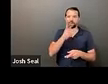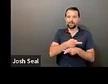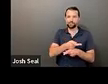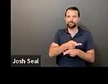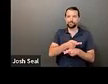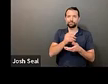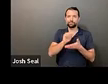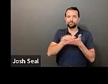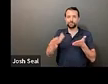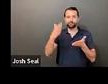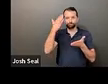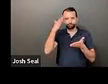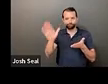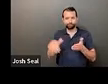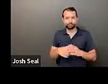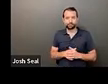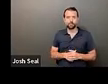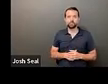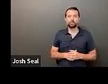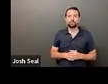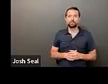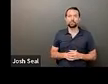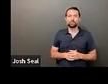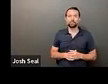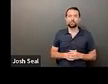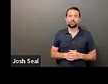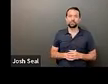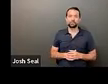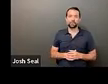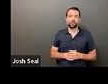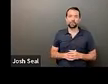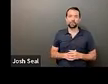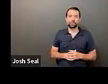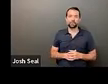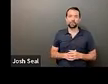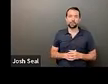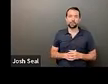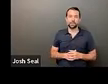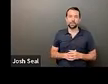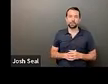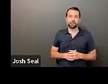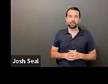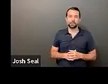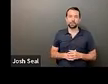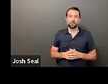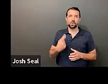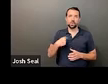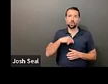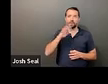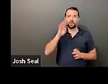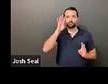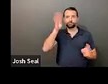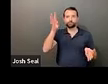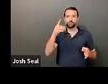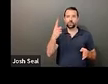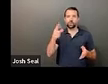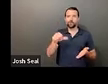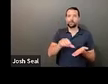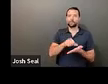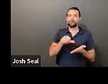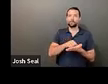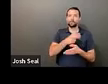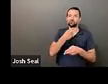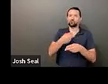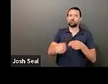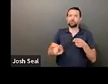separate them out yet, but we created some one pagers that are specific to the eligibility